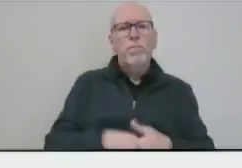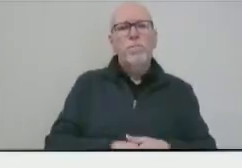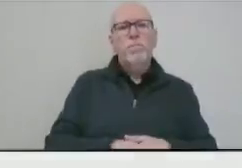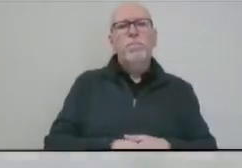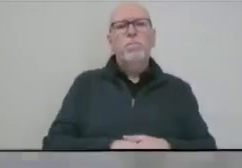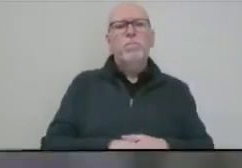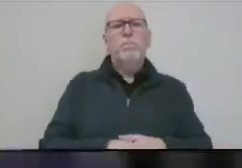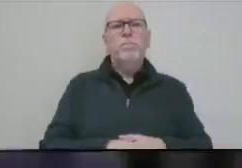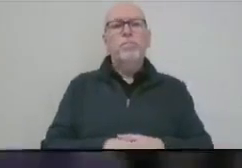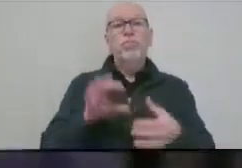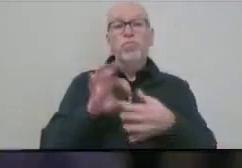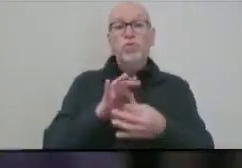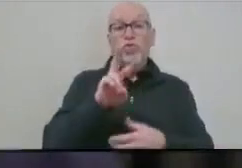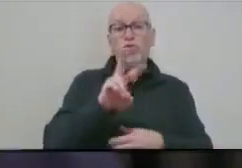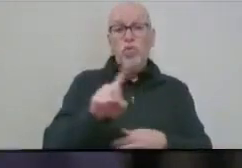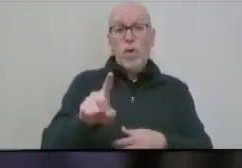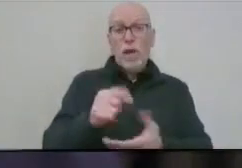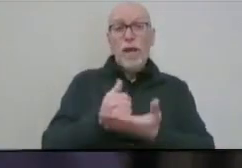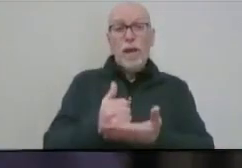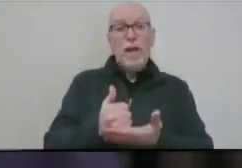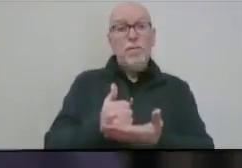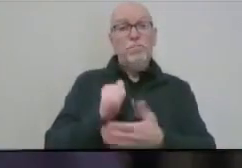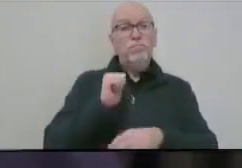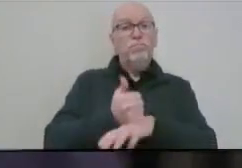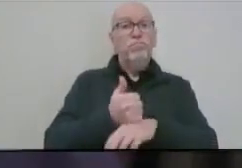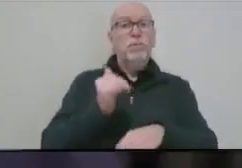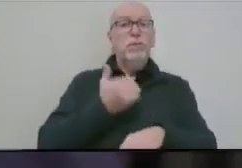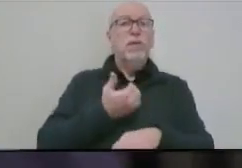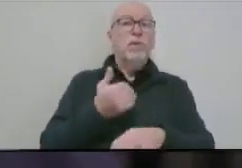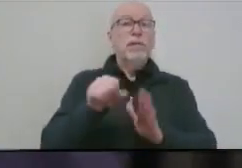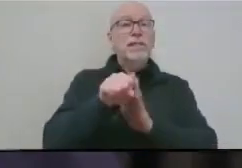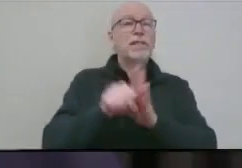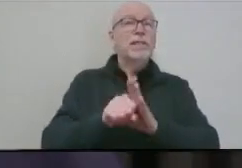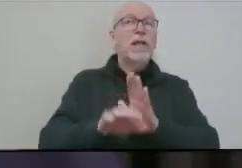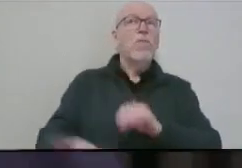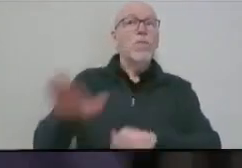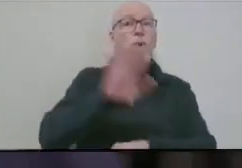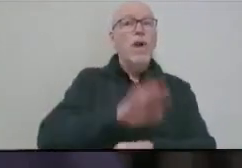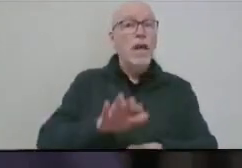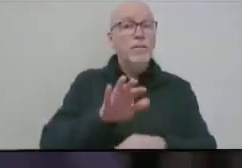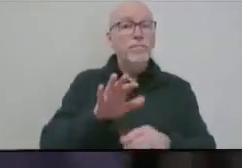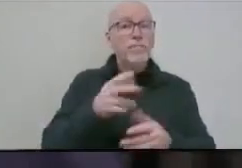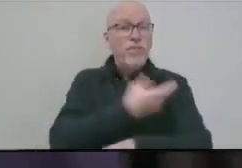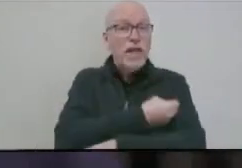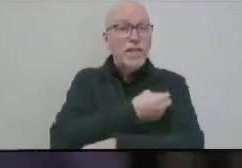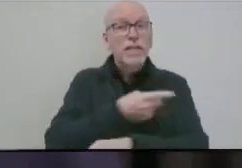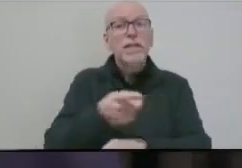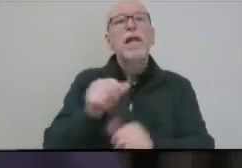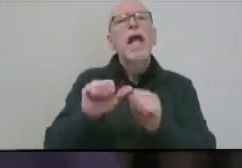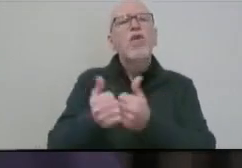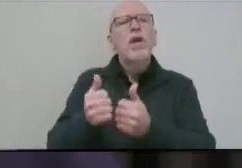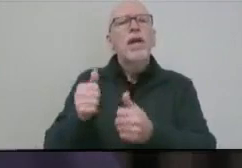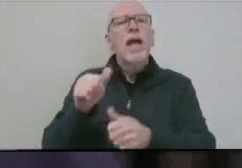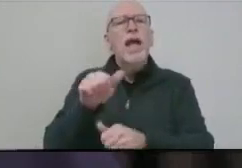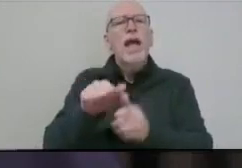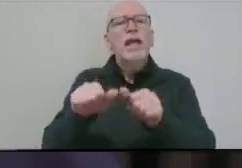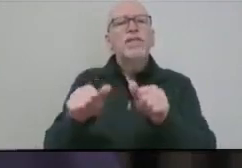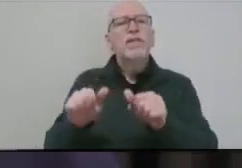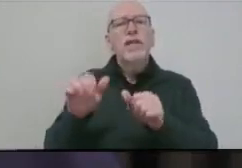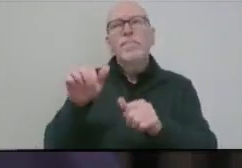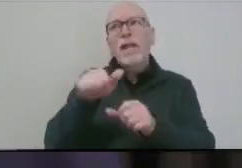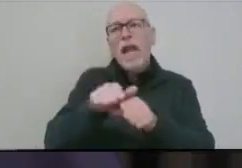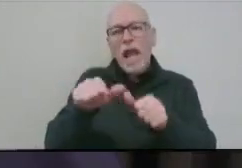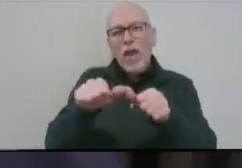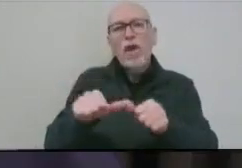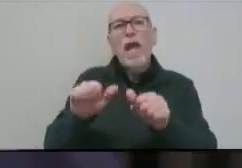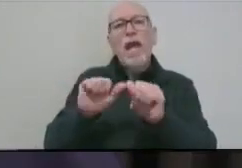Joining 211 to help form the statewide blanket vaccine engagement are our area agencies on aging. You may know them as the